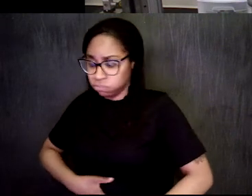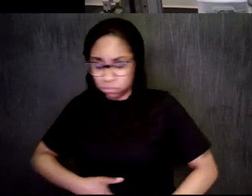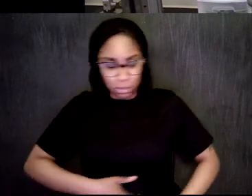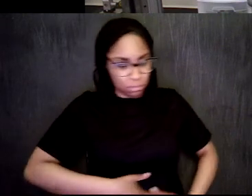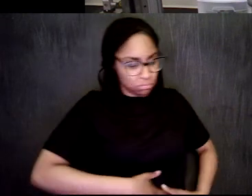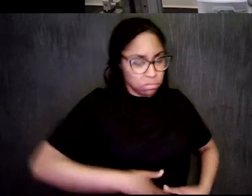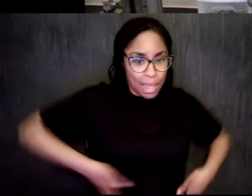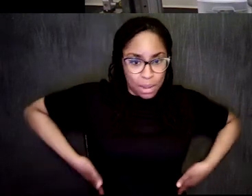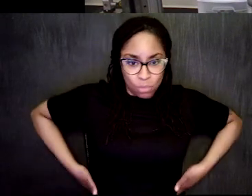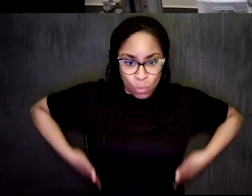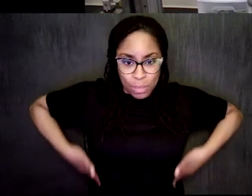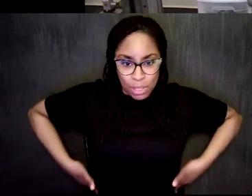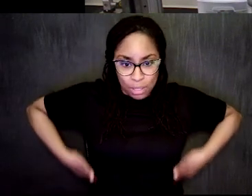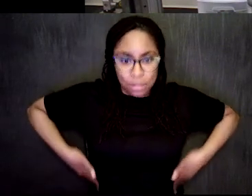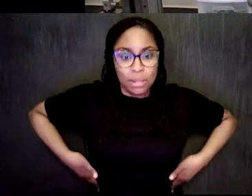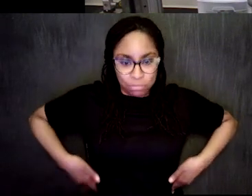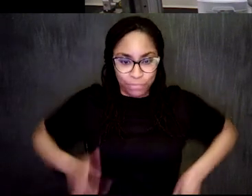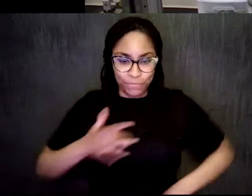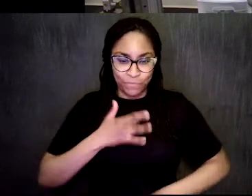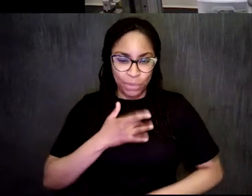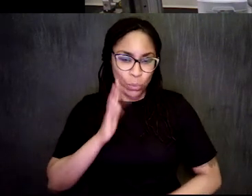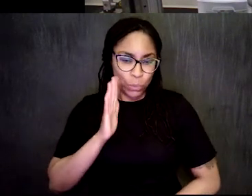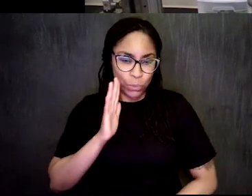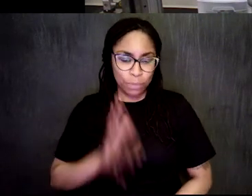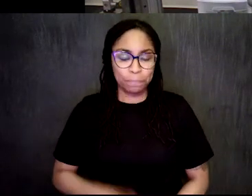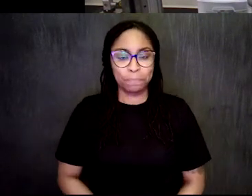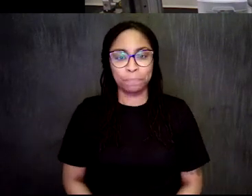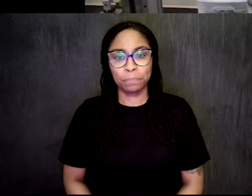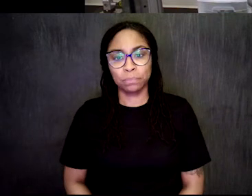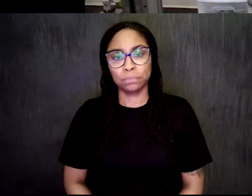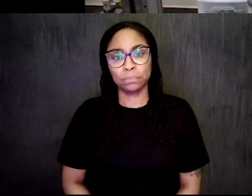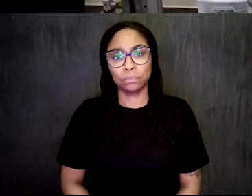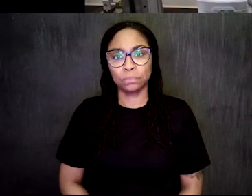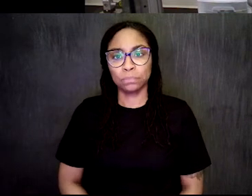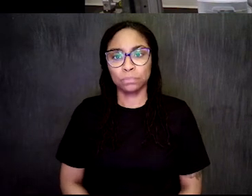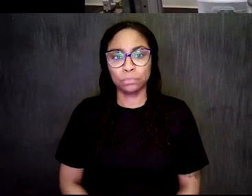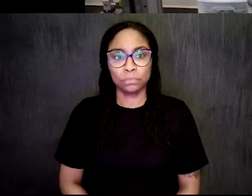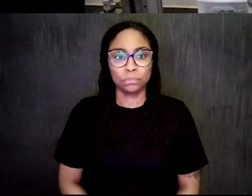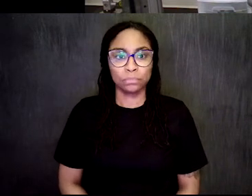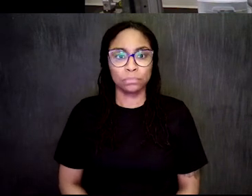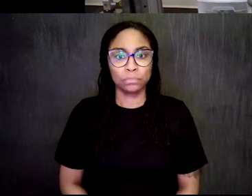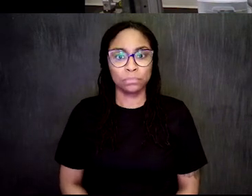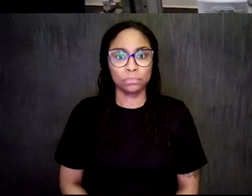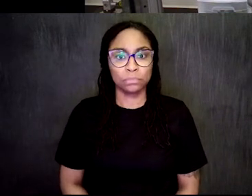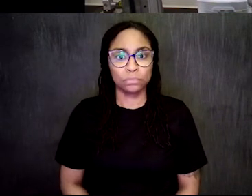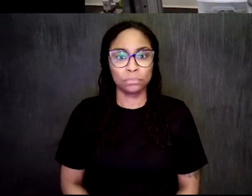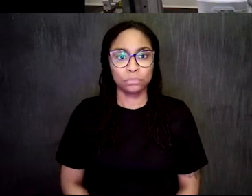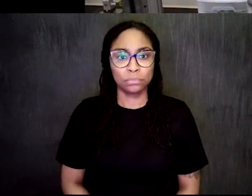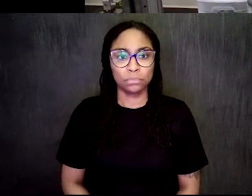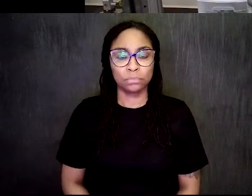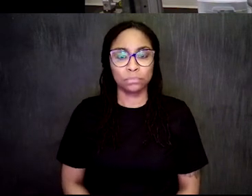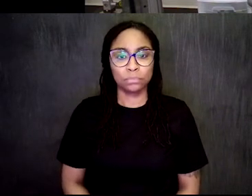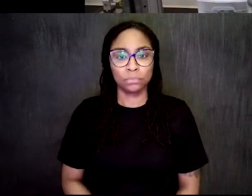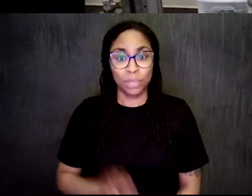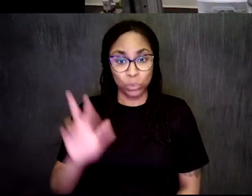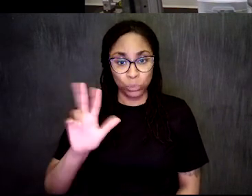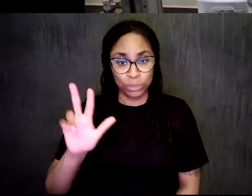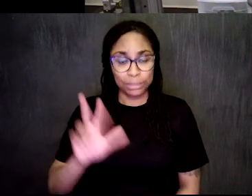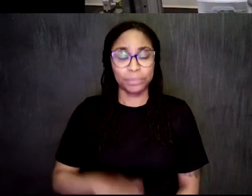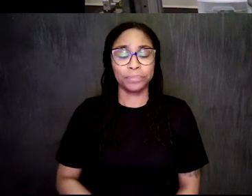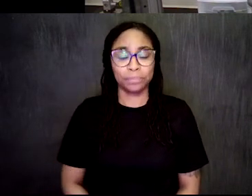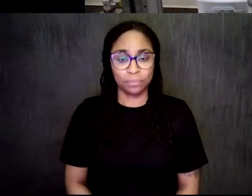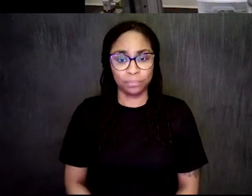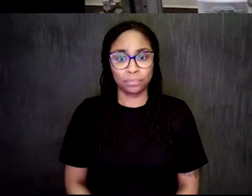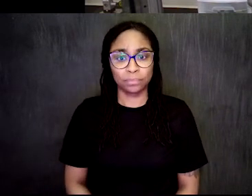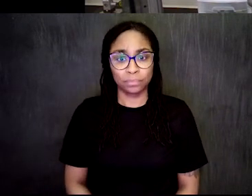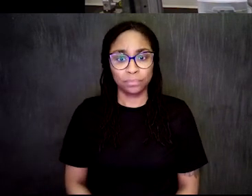that twisting going. Abdomen and obliques. Here we go, over to the left, reach for the hands. There we go,